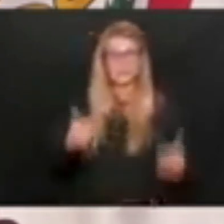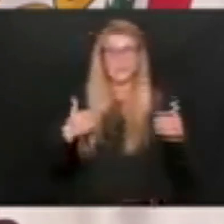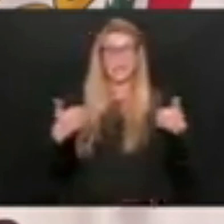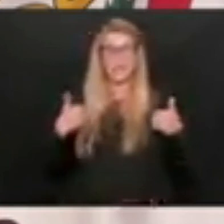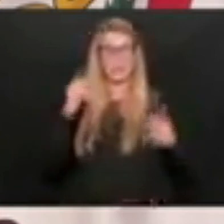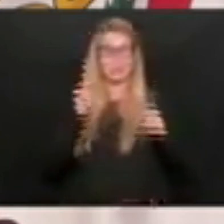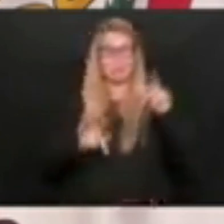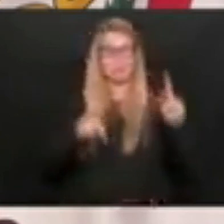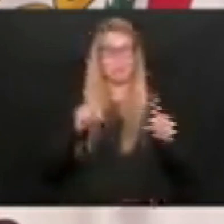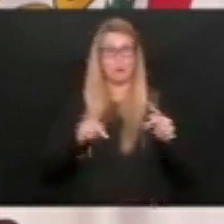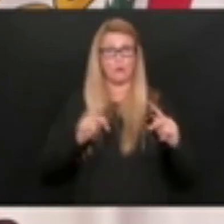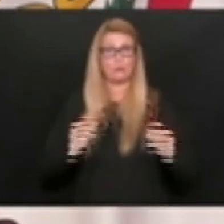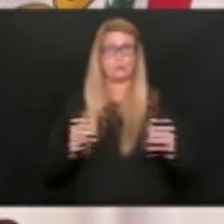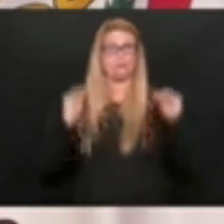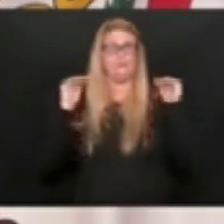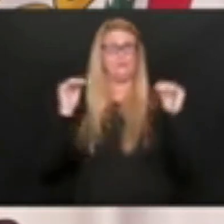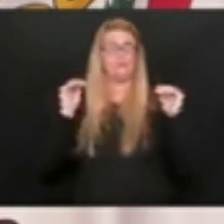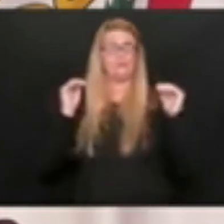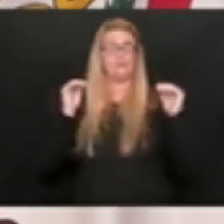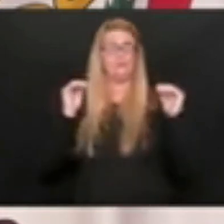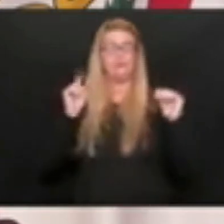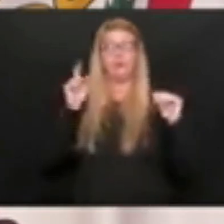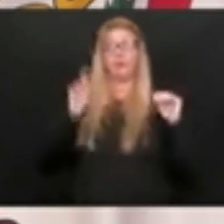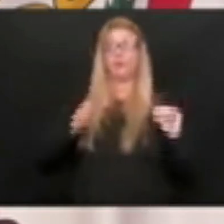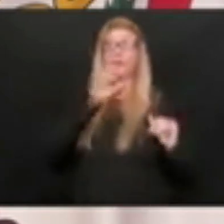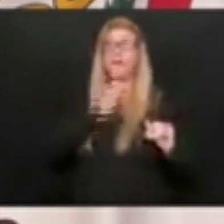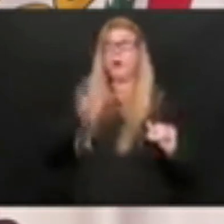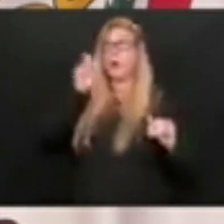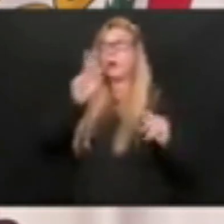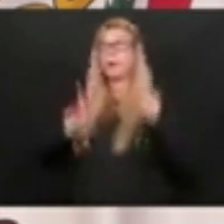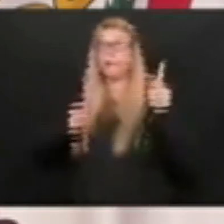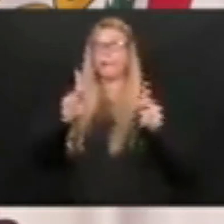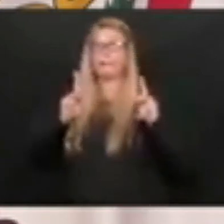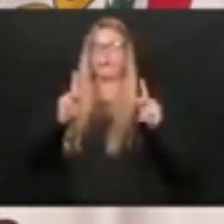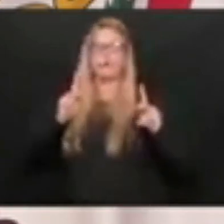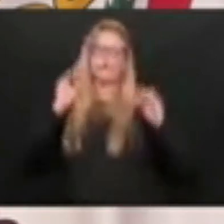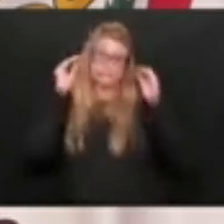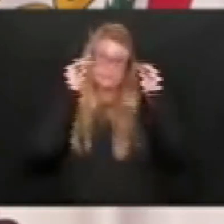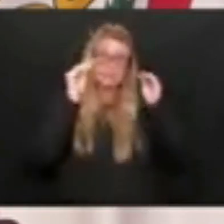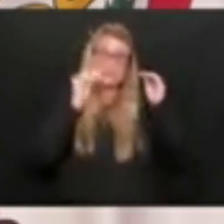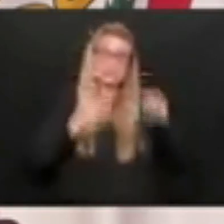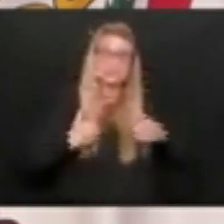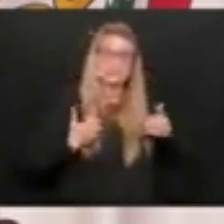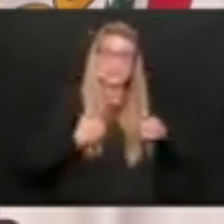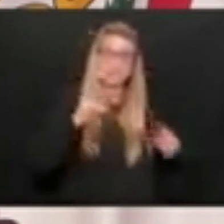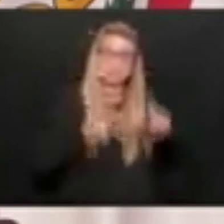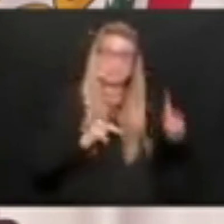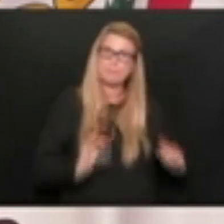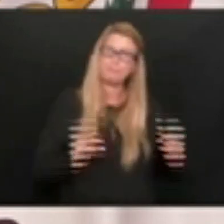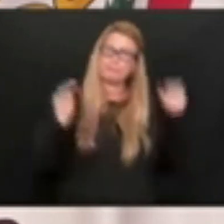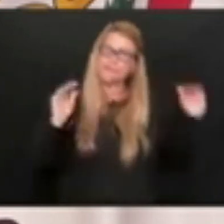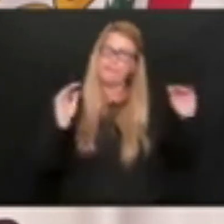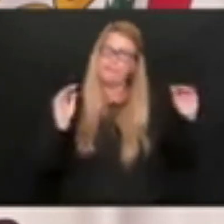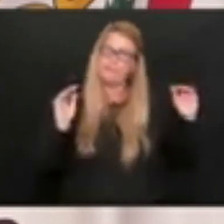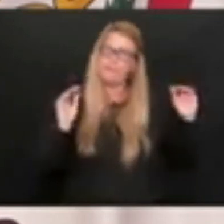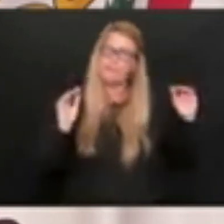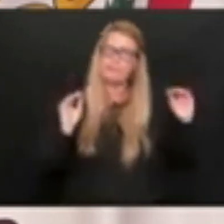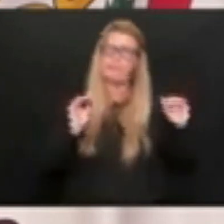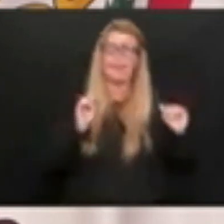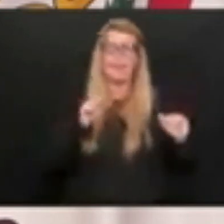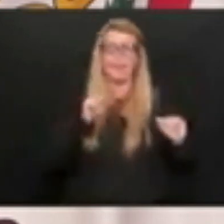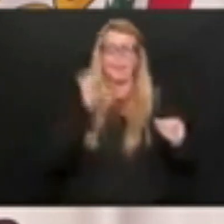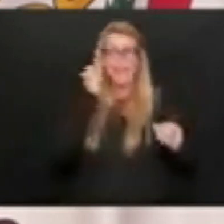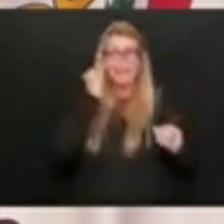older people to convince them that they need to step up. We need them to know that they can end up with side